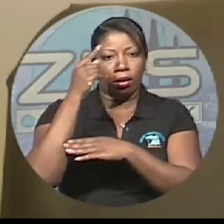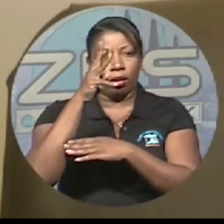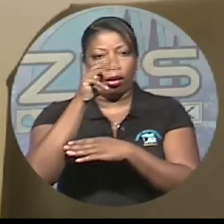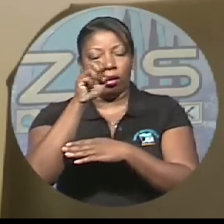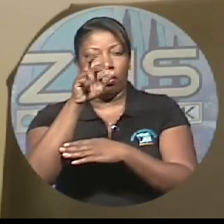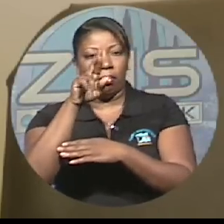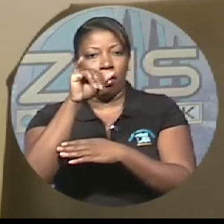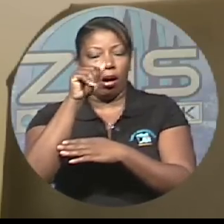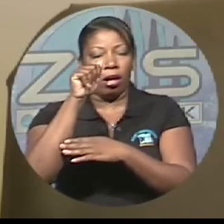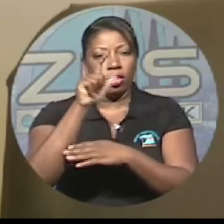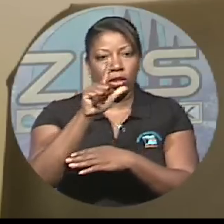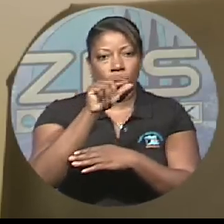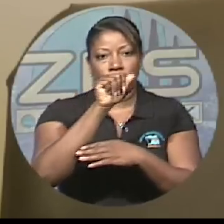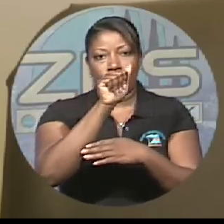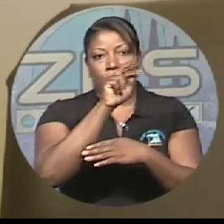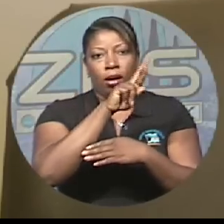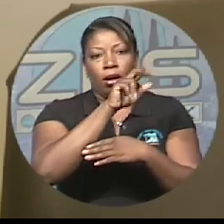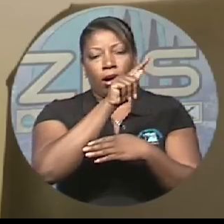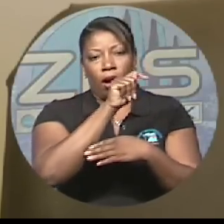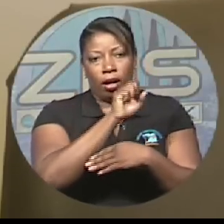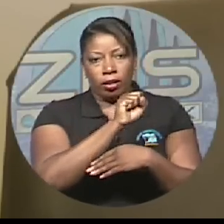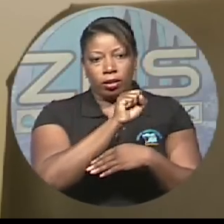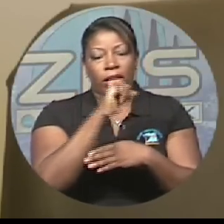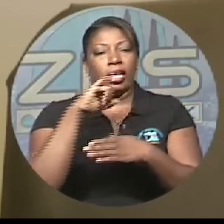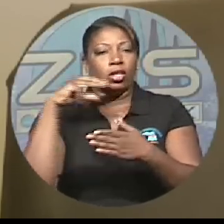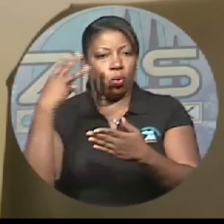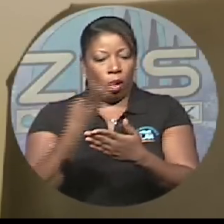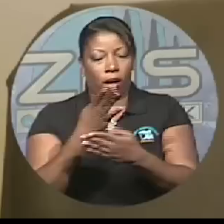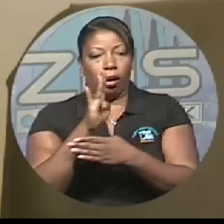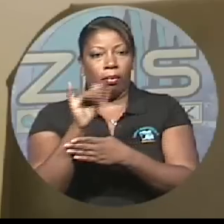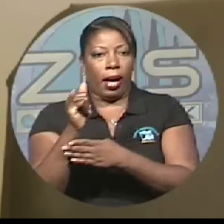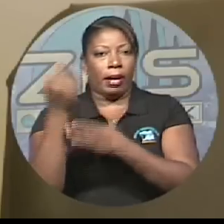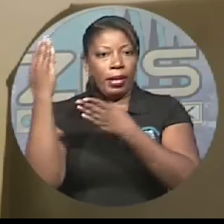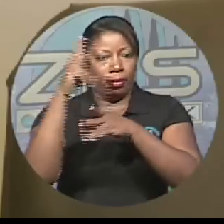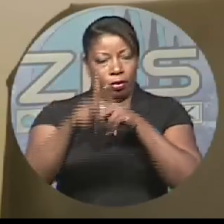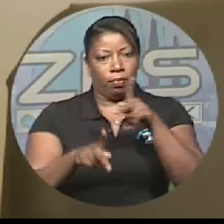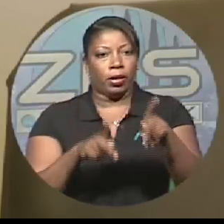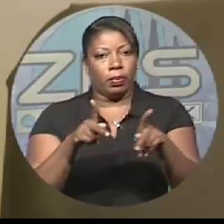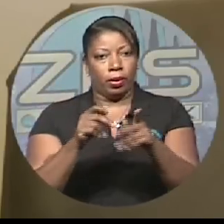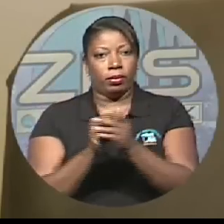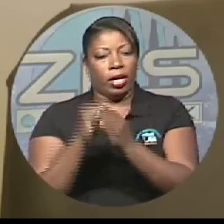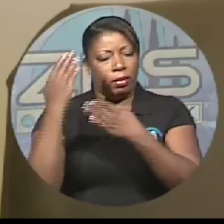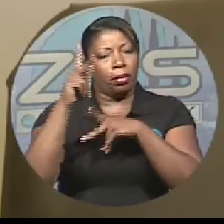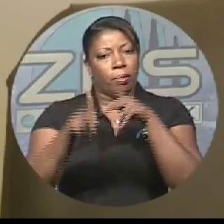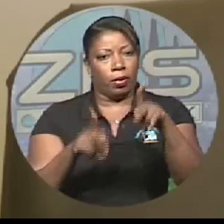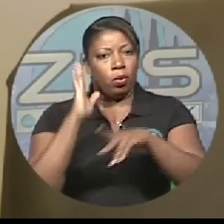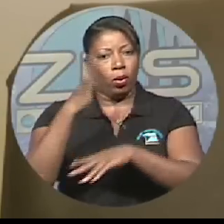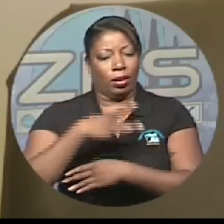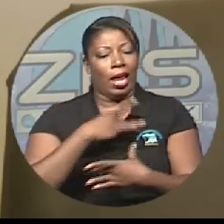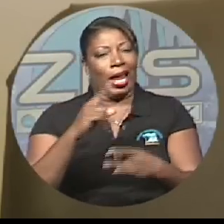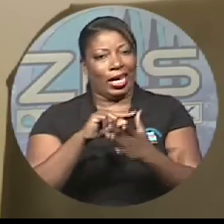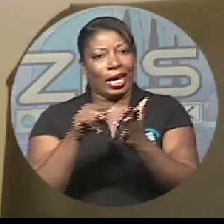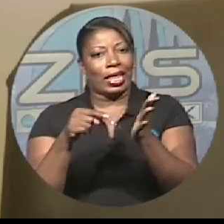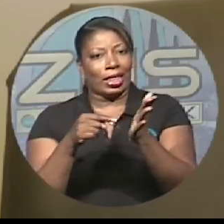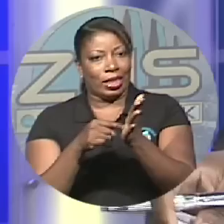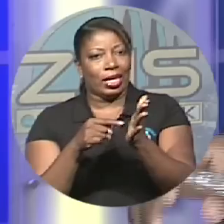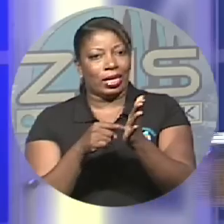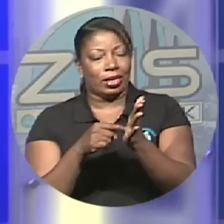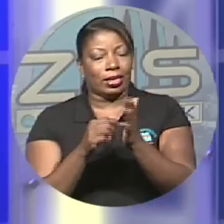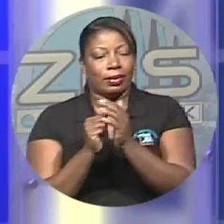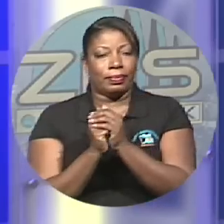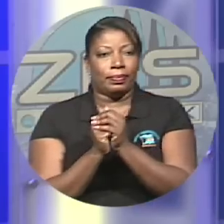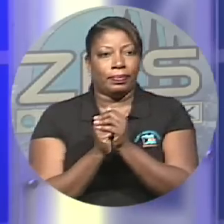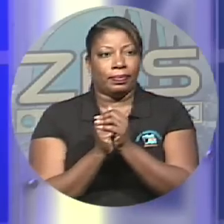is very welcomed by Bahamian people. I think Bahamian people will also like this performance.